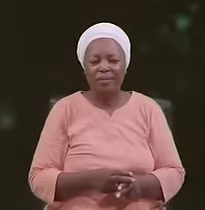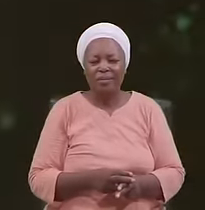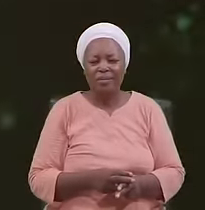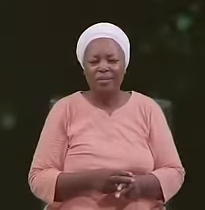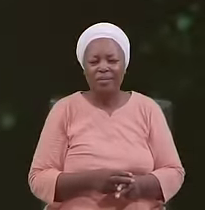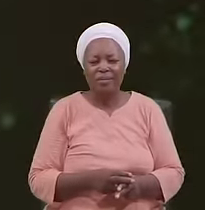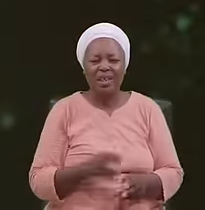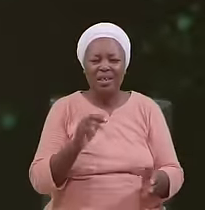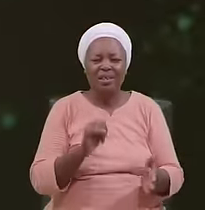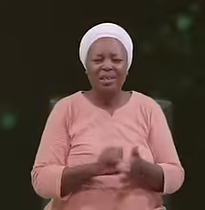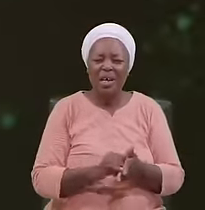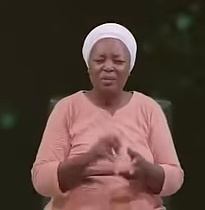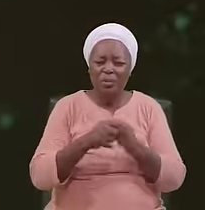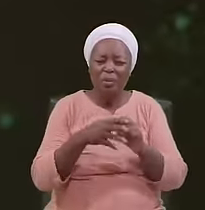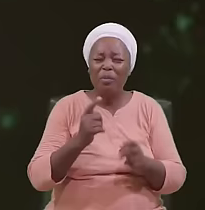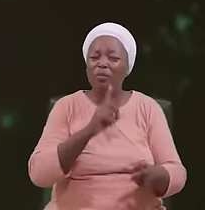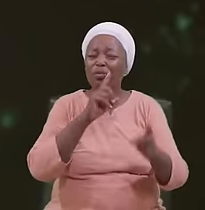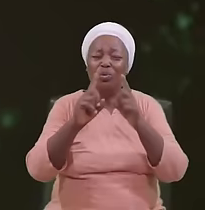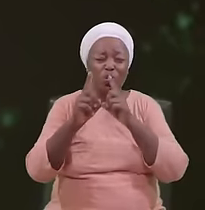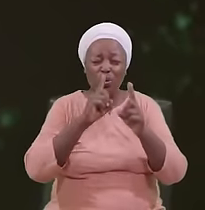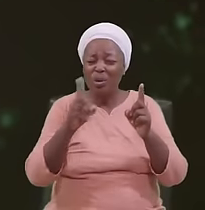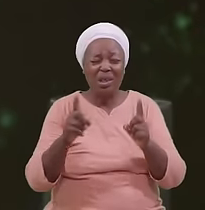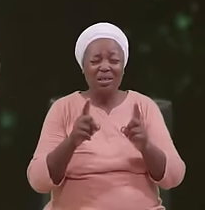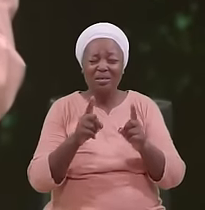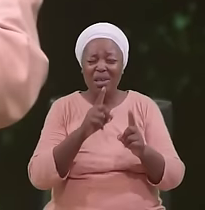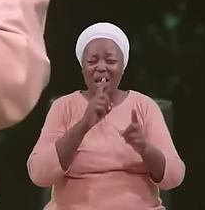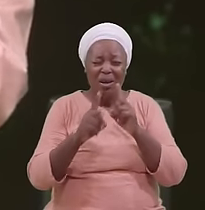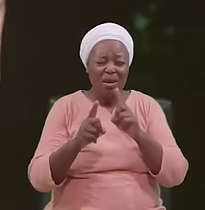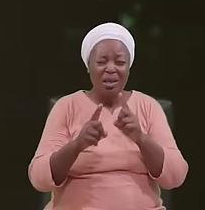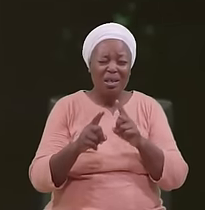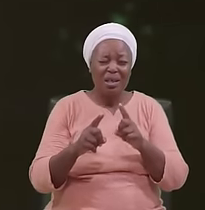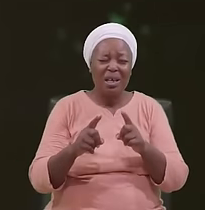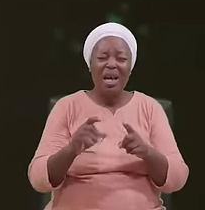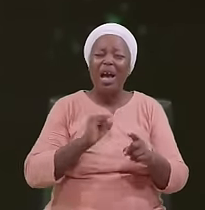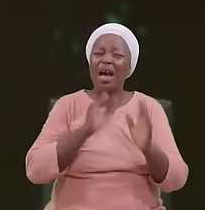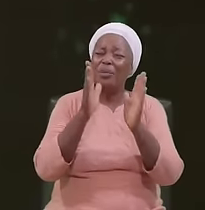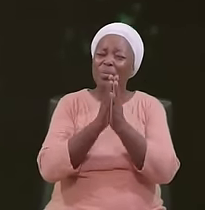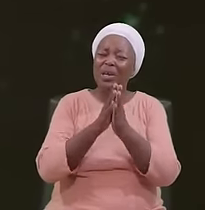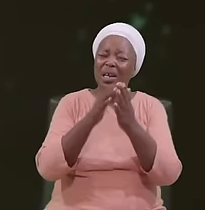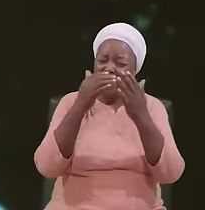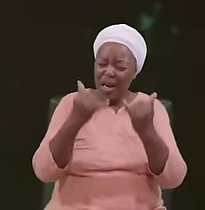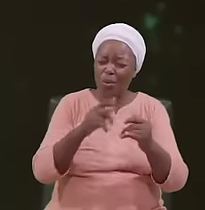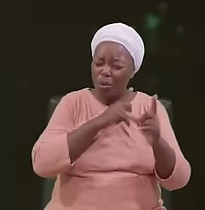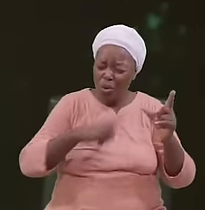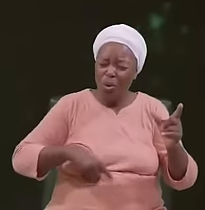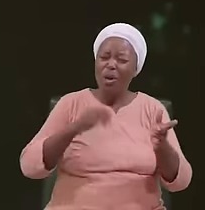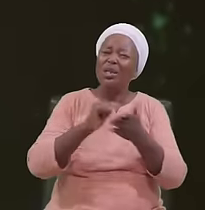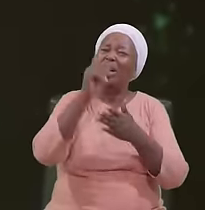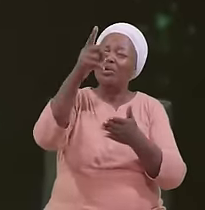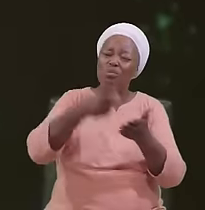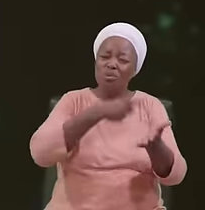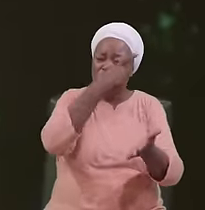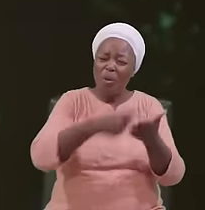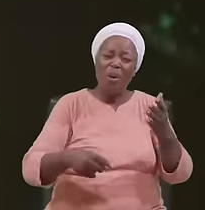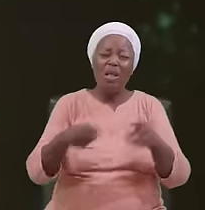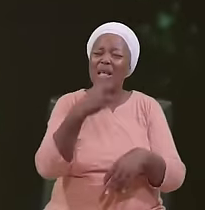Impaired speech, I ask now, Lord, you rectify their speech